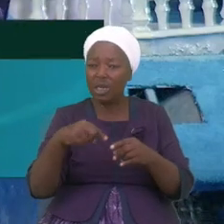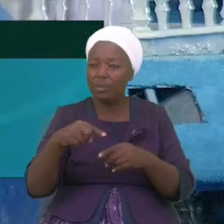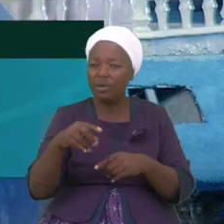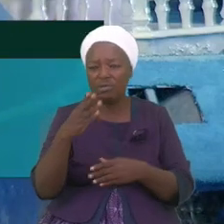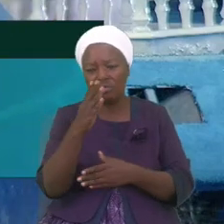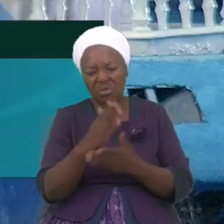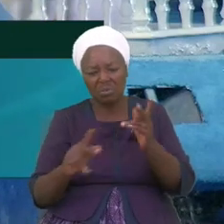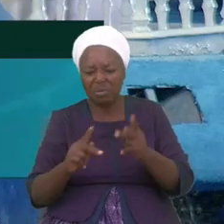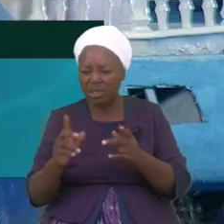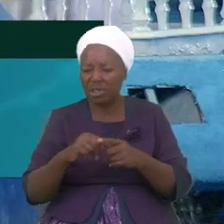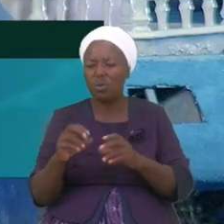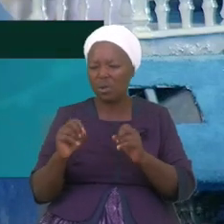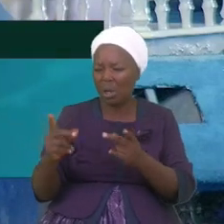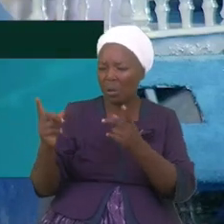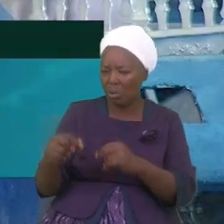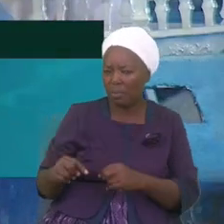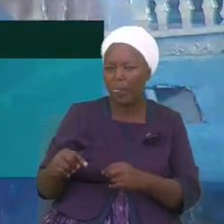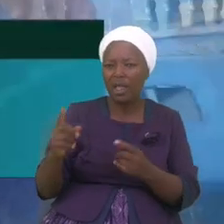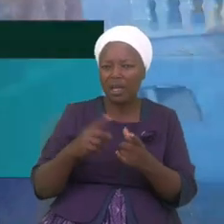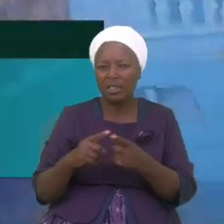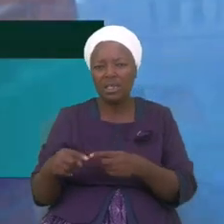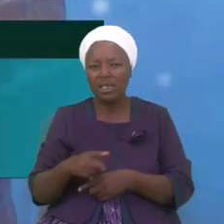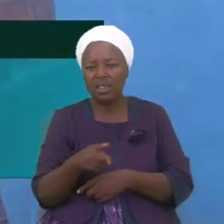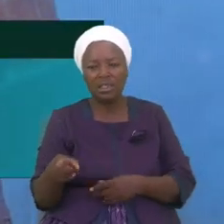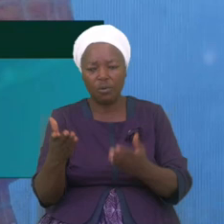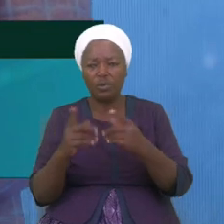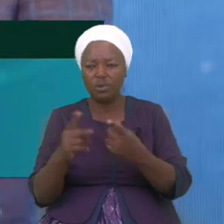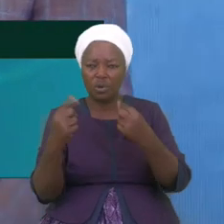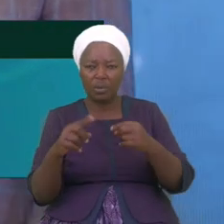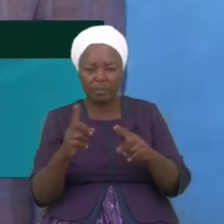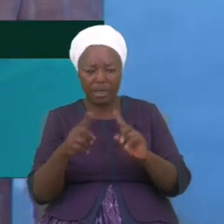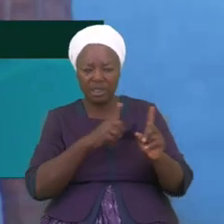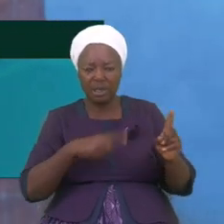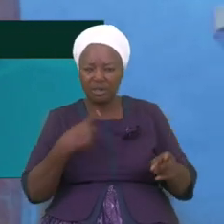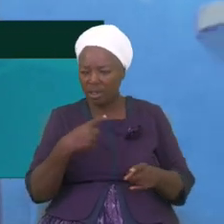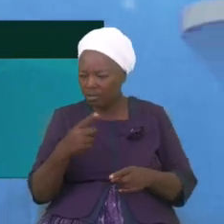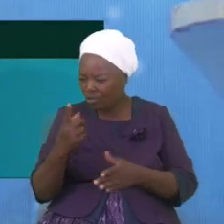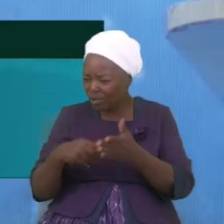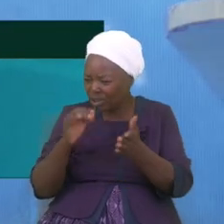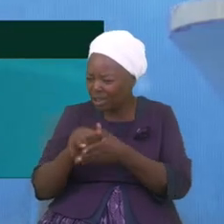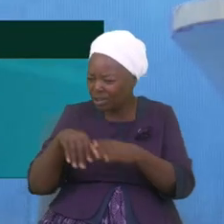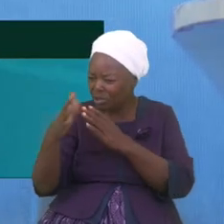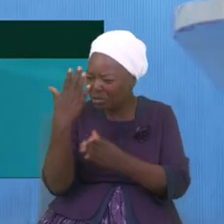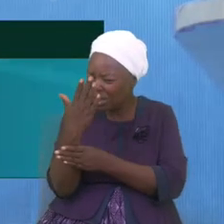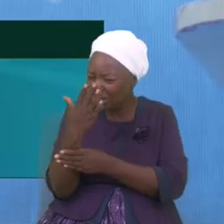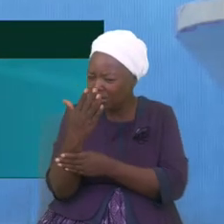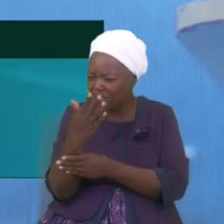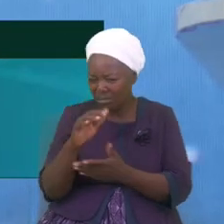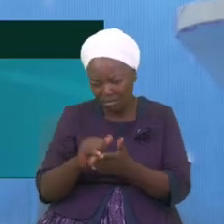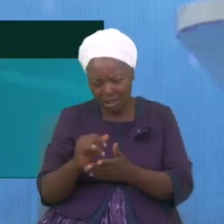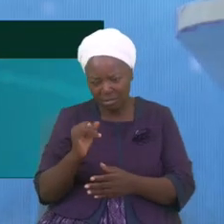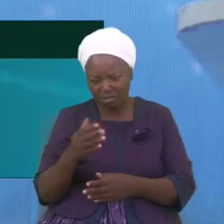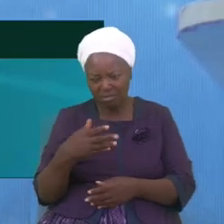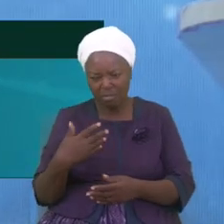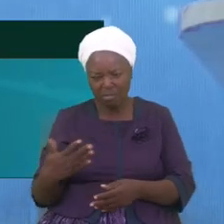okay, come. And they want to come, but the Lord said, what's that you have in your hand? That instrument of magic,